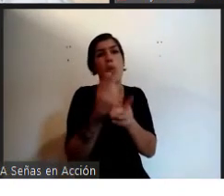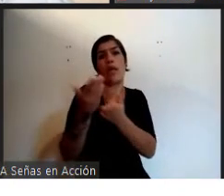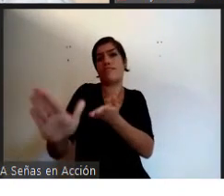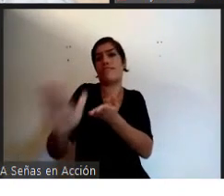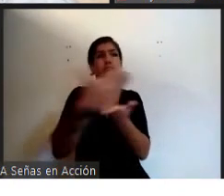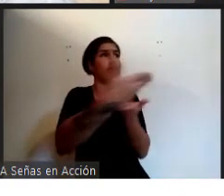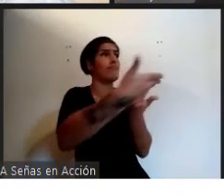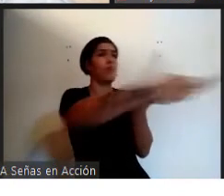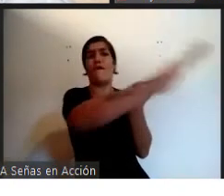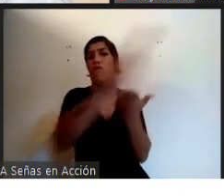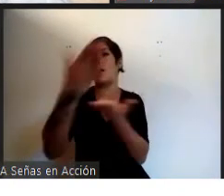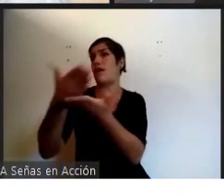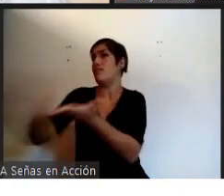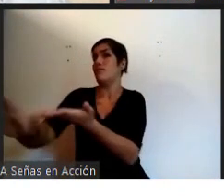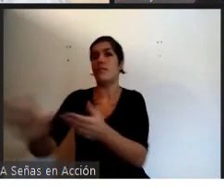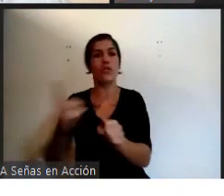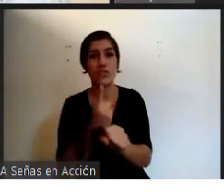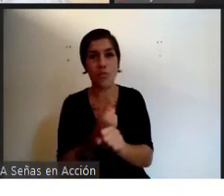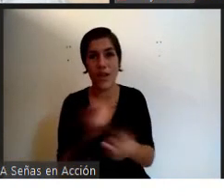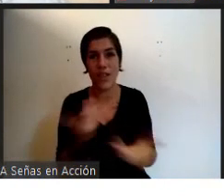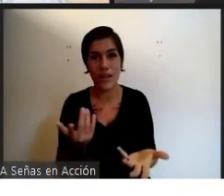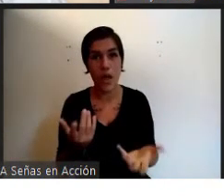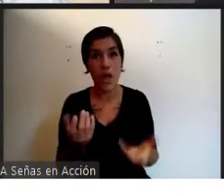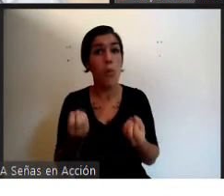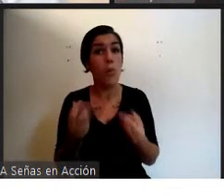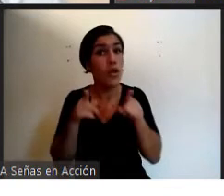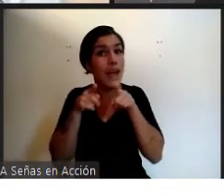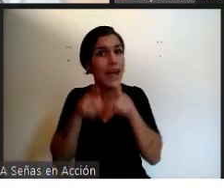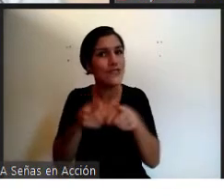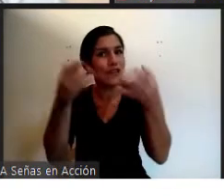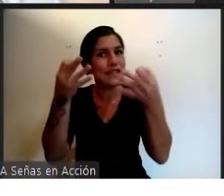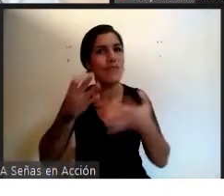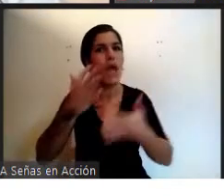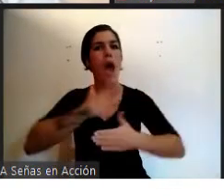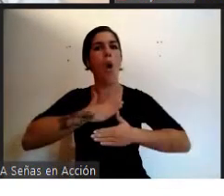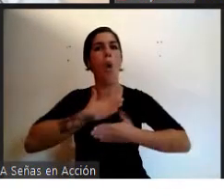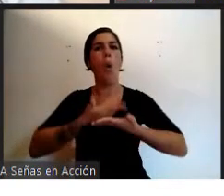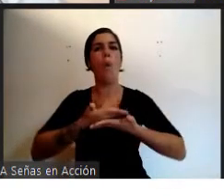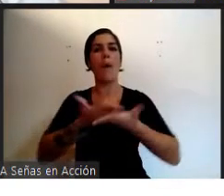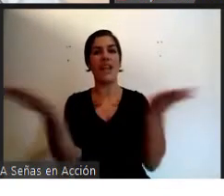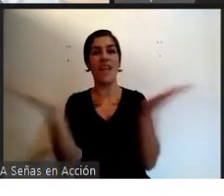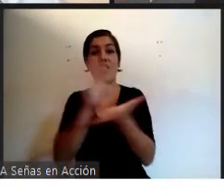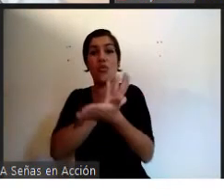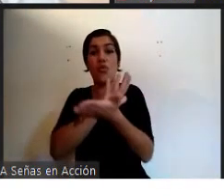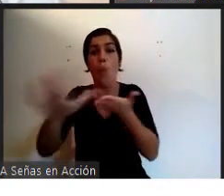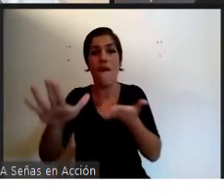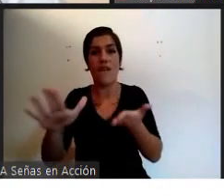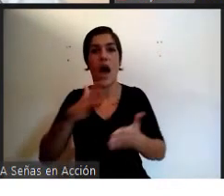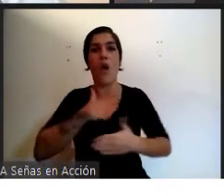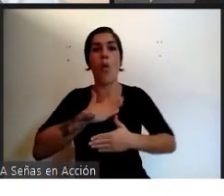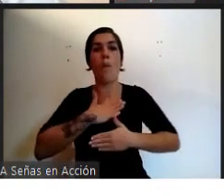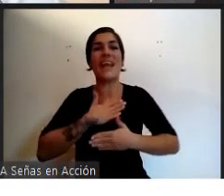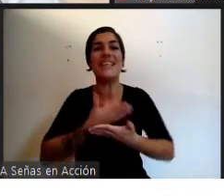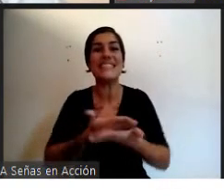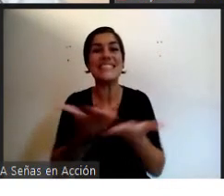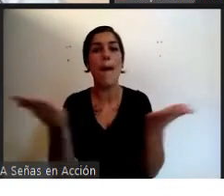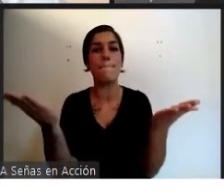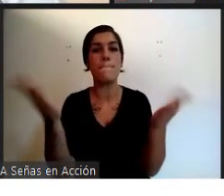this contemporary humanism has a lot to do with what Maria